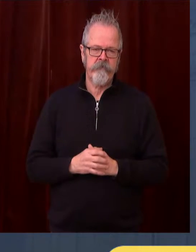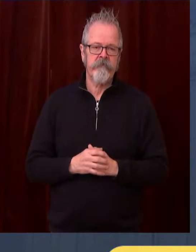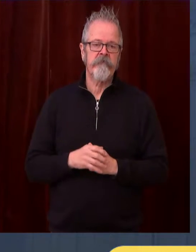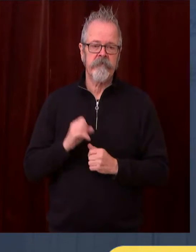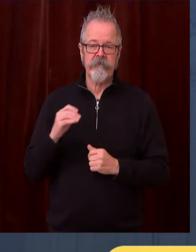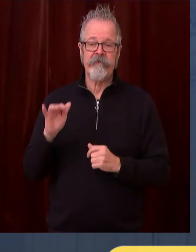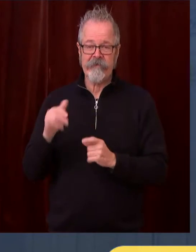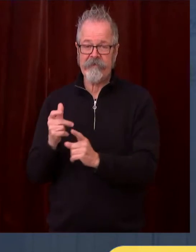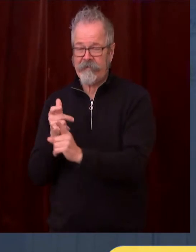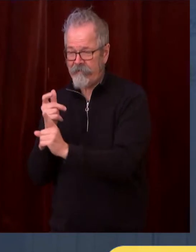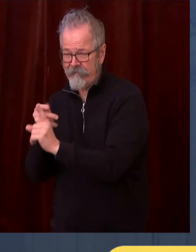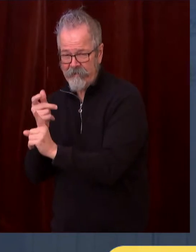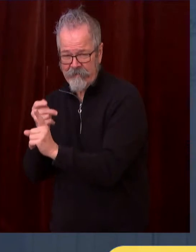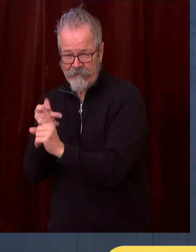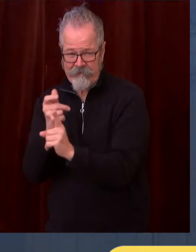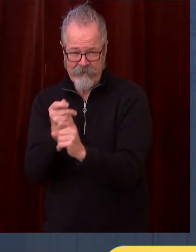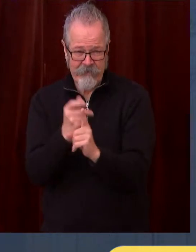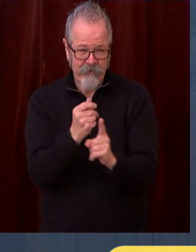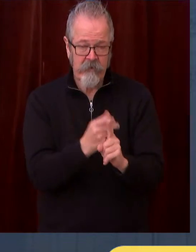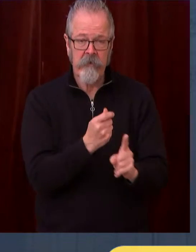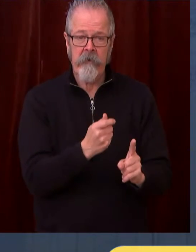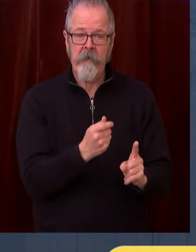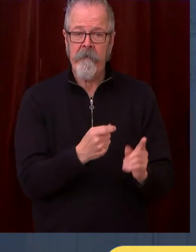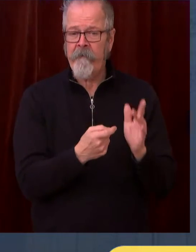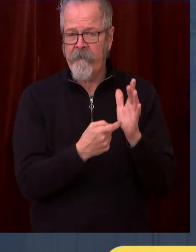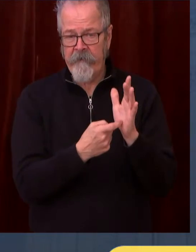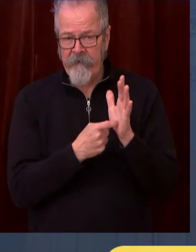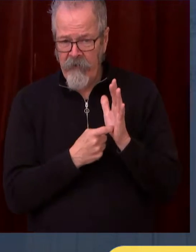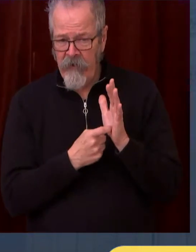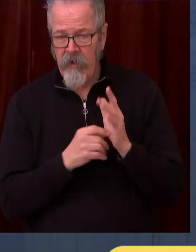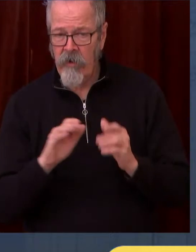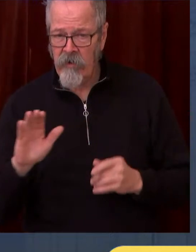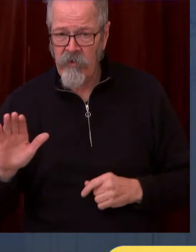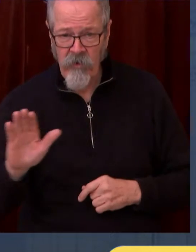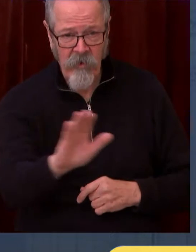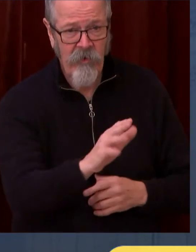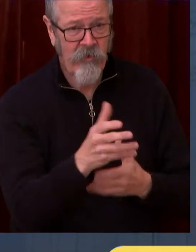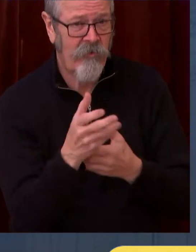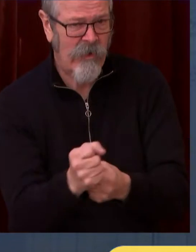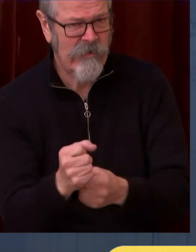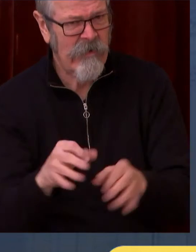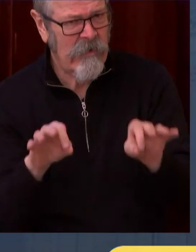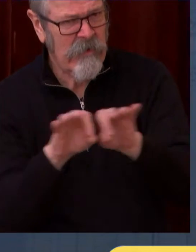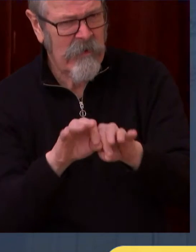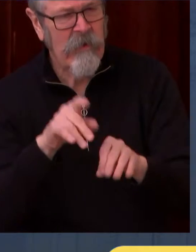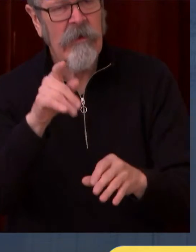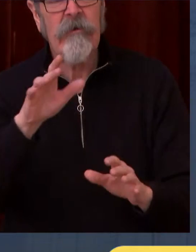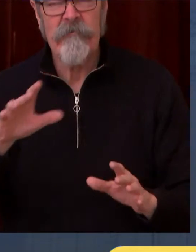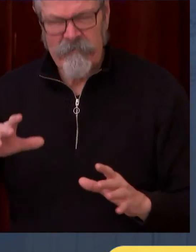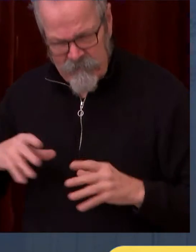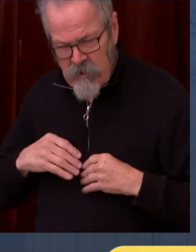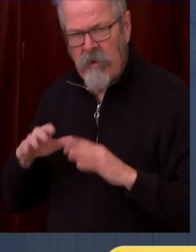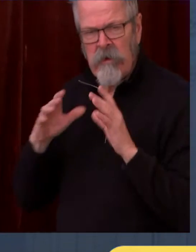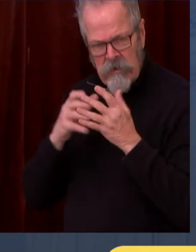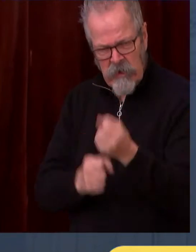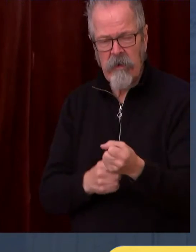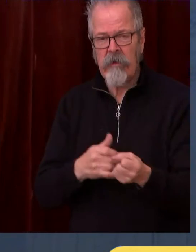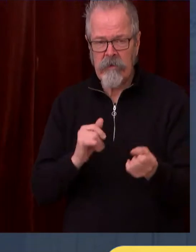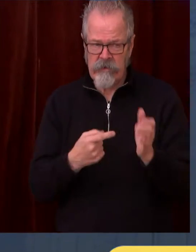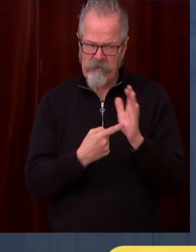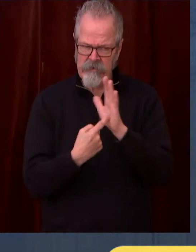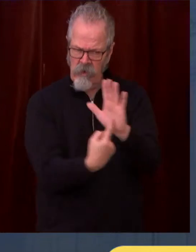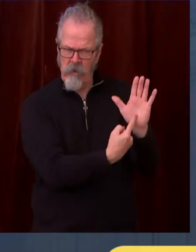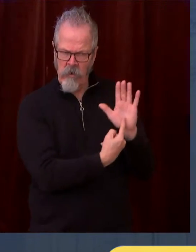that golden day, when we are returning to normal, you will deserve our thanks. So we appreciate this committee helping us down the